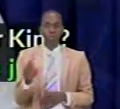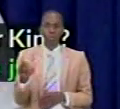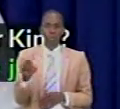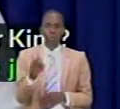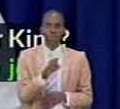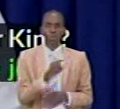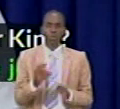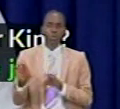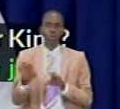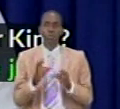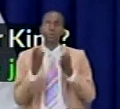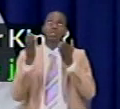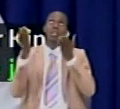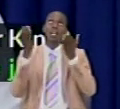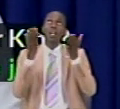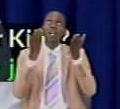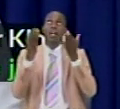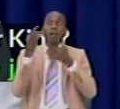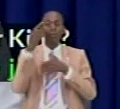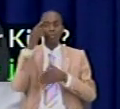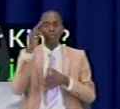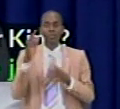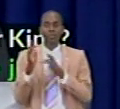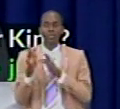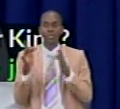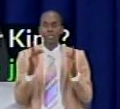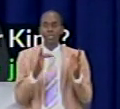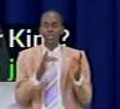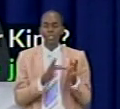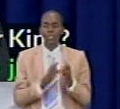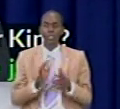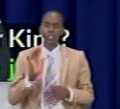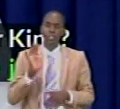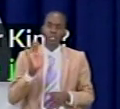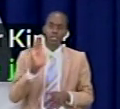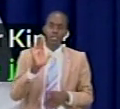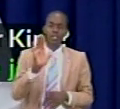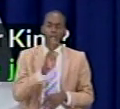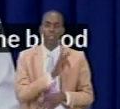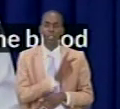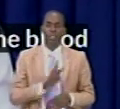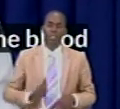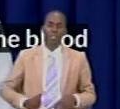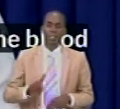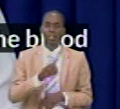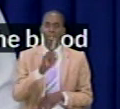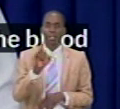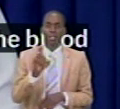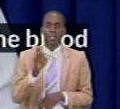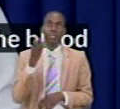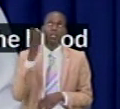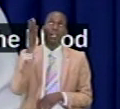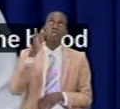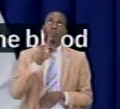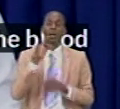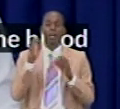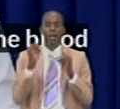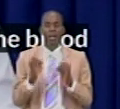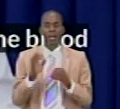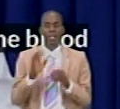would you do selfies for Jesus your king yes